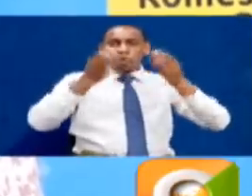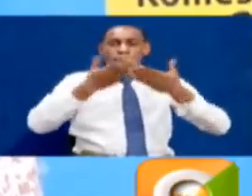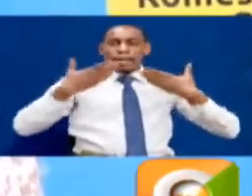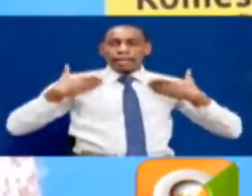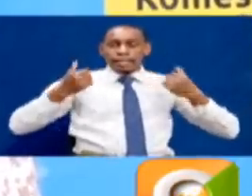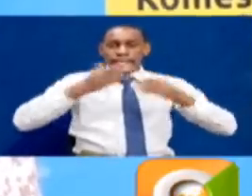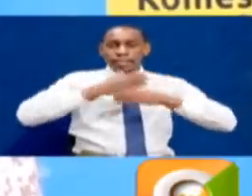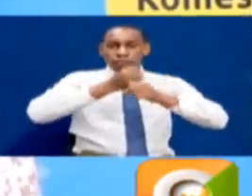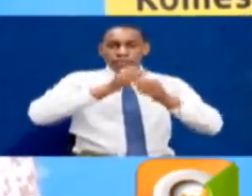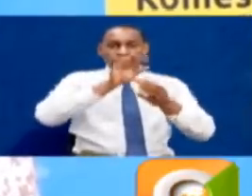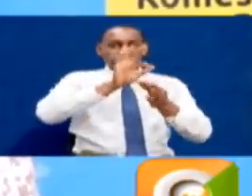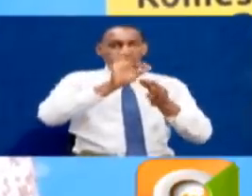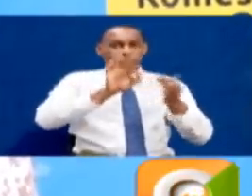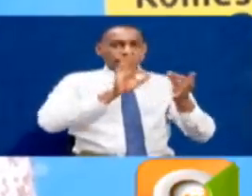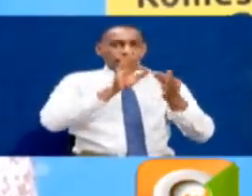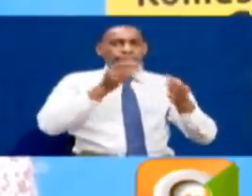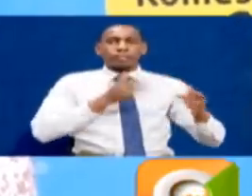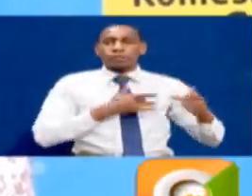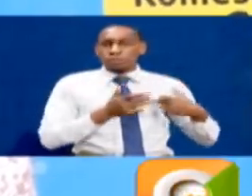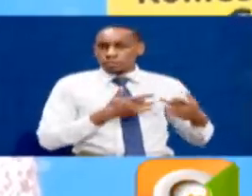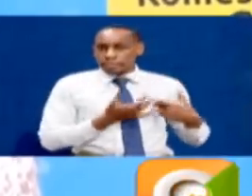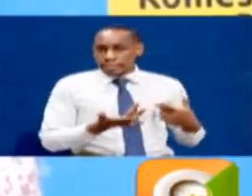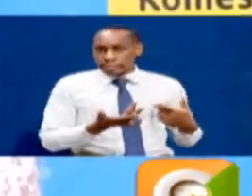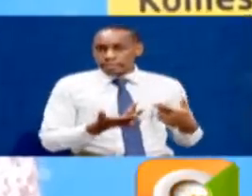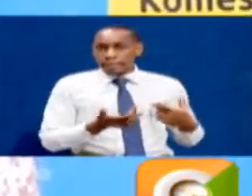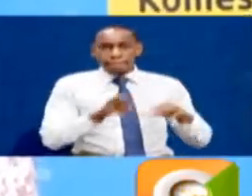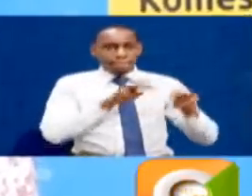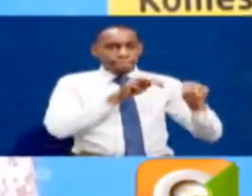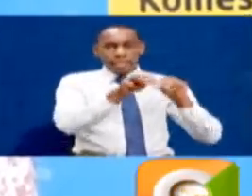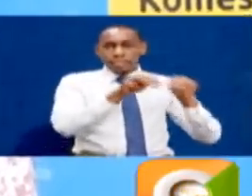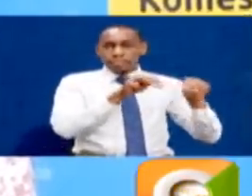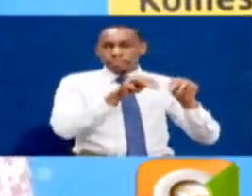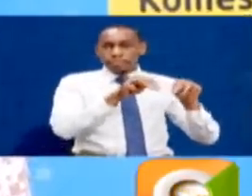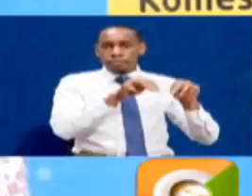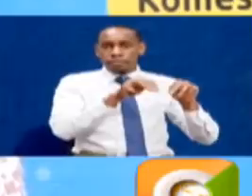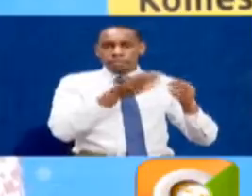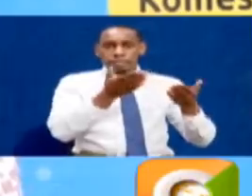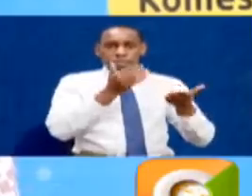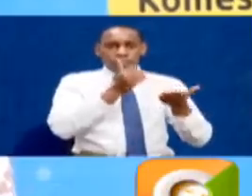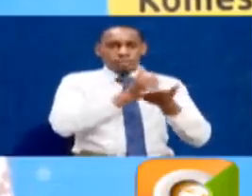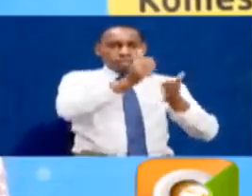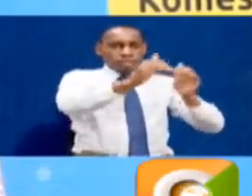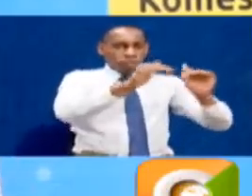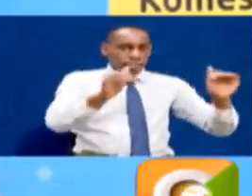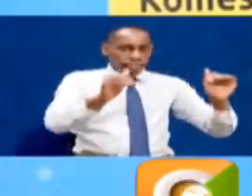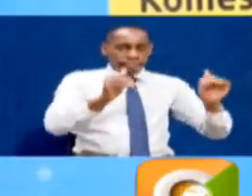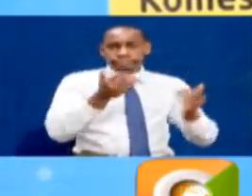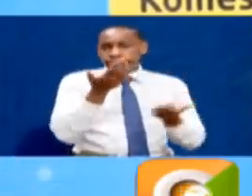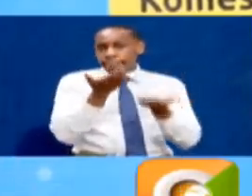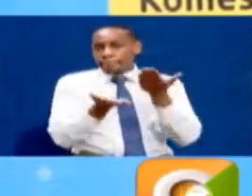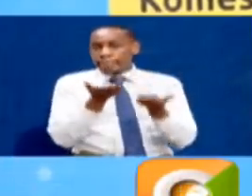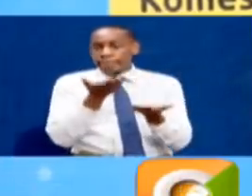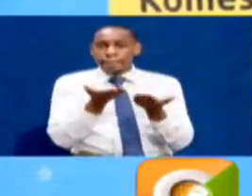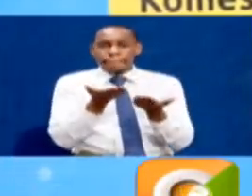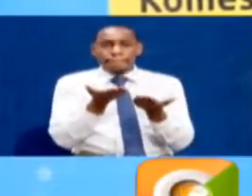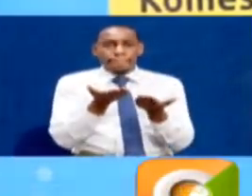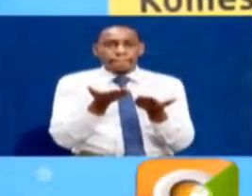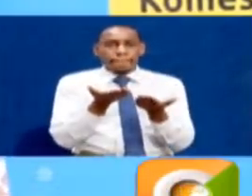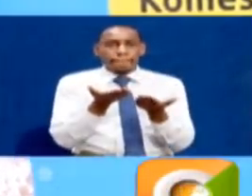Organization, particularly those to do with the management, whether it's quarantining or whether it is